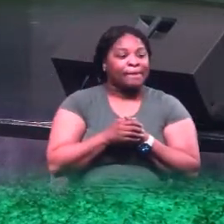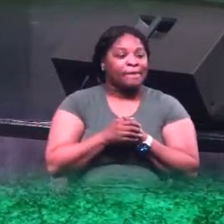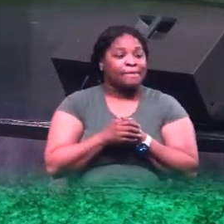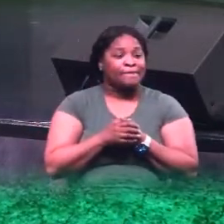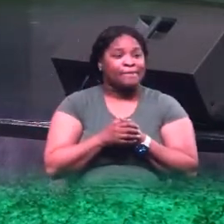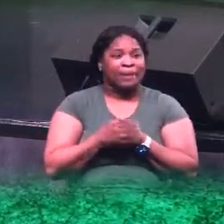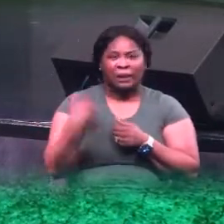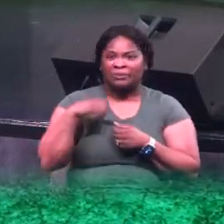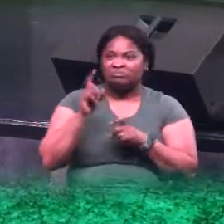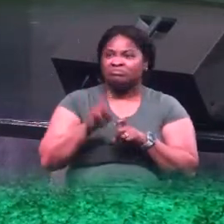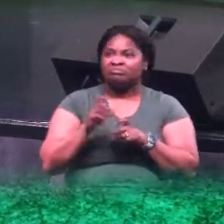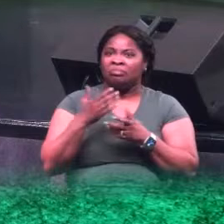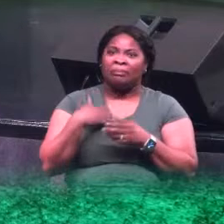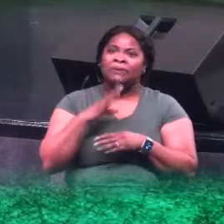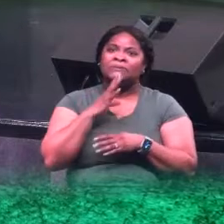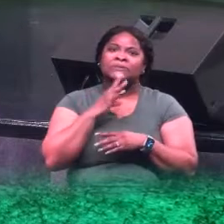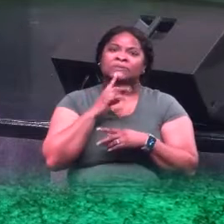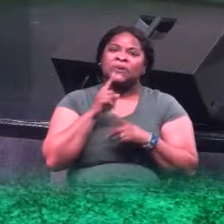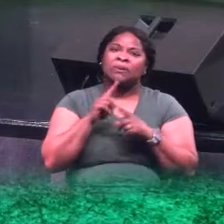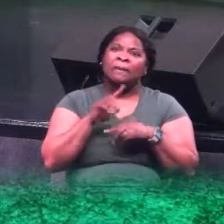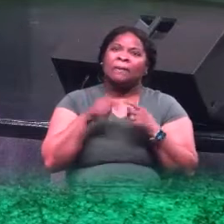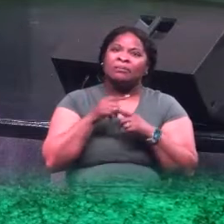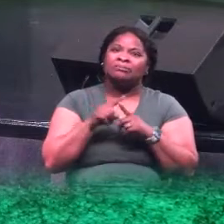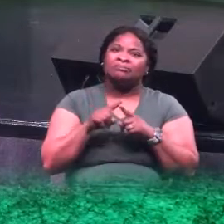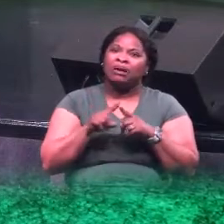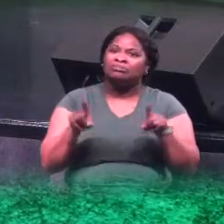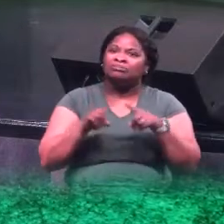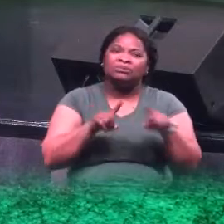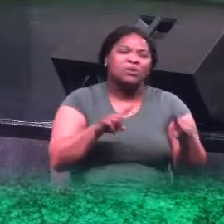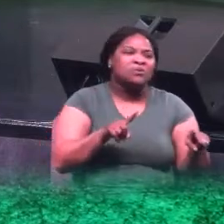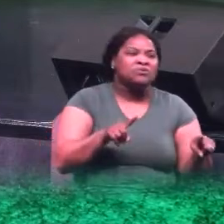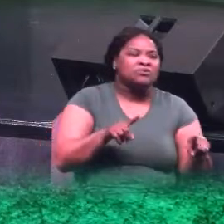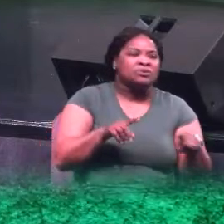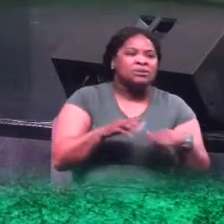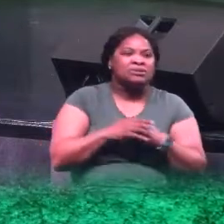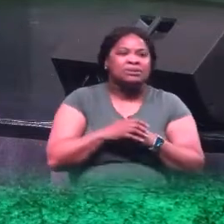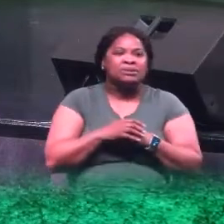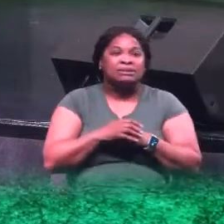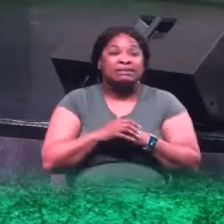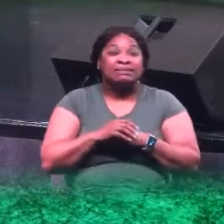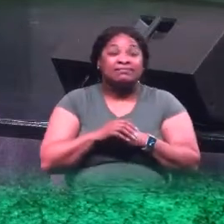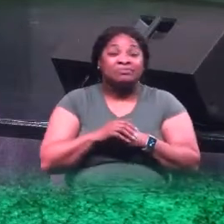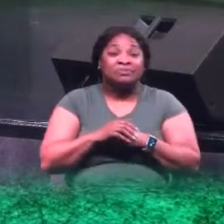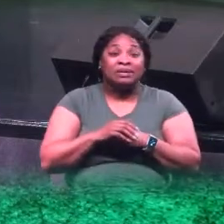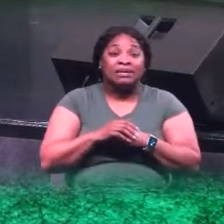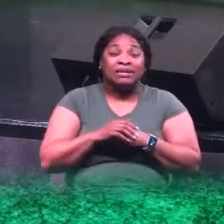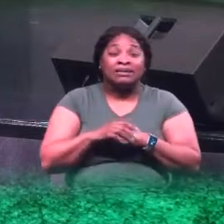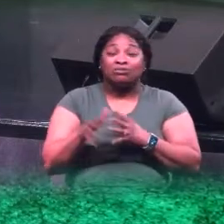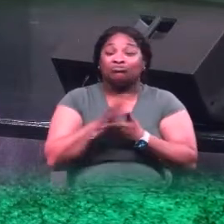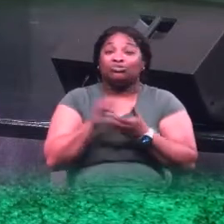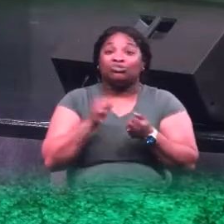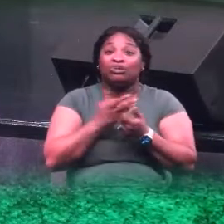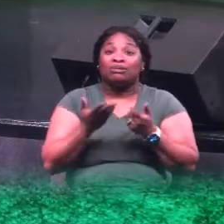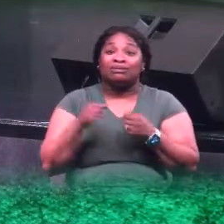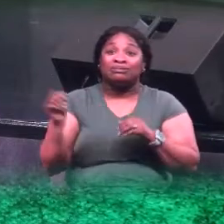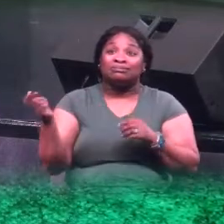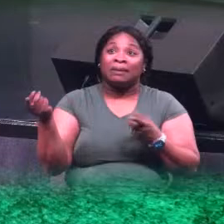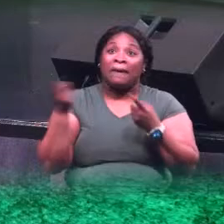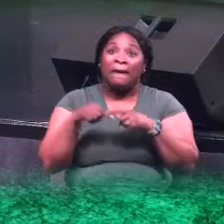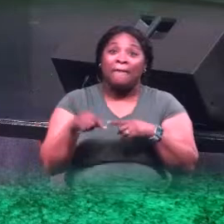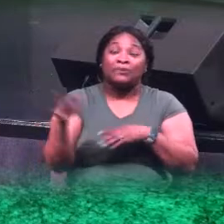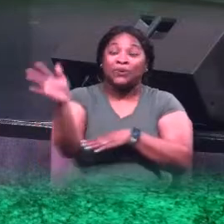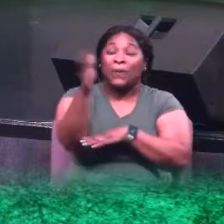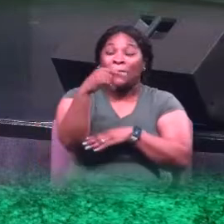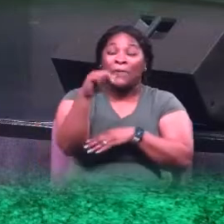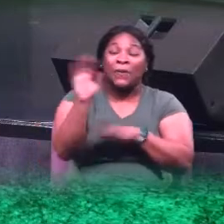We used to be able to talk out differences. This could interrupt everything that happens on Palm Sunday.